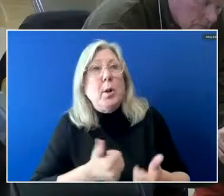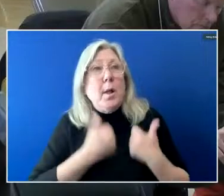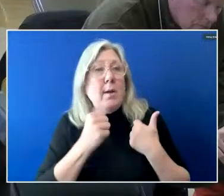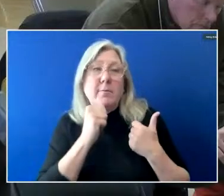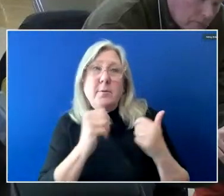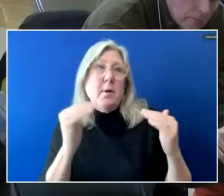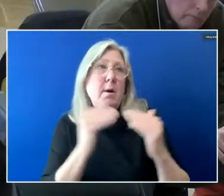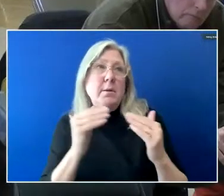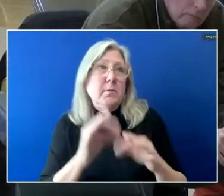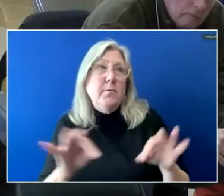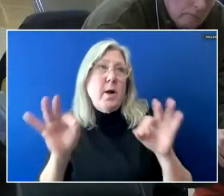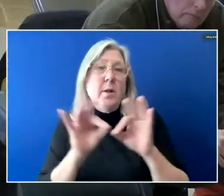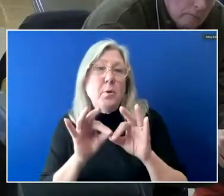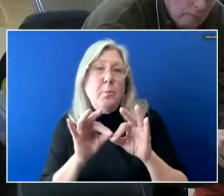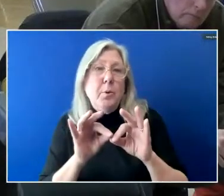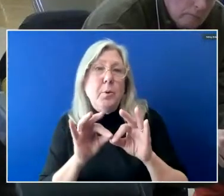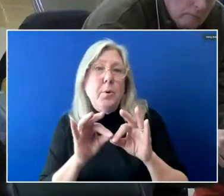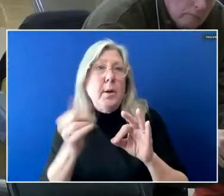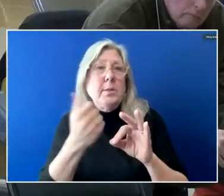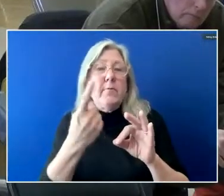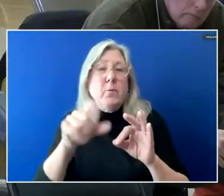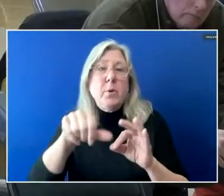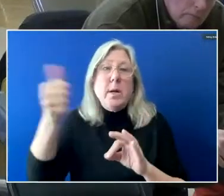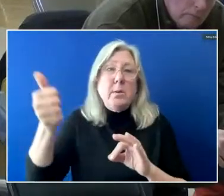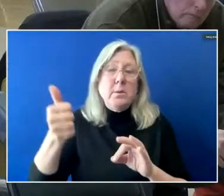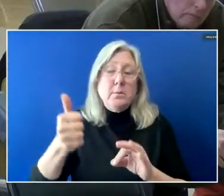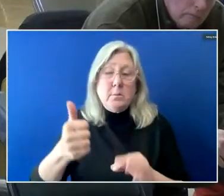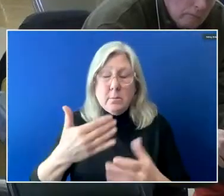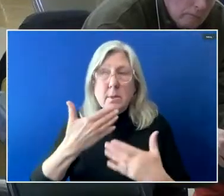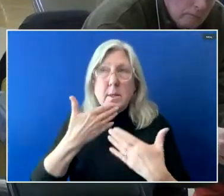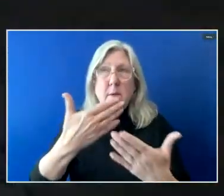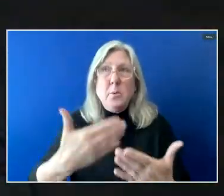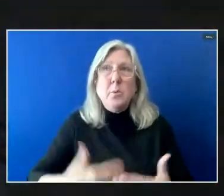valuable as everyone else's thank